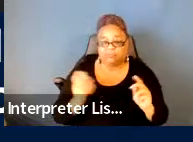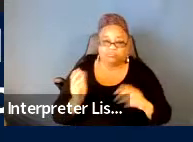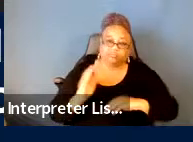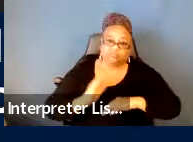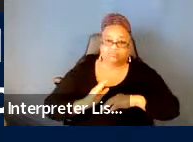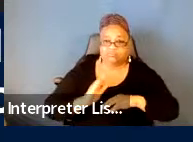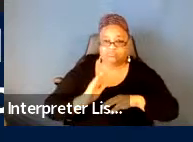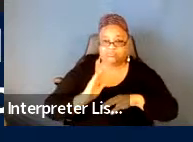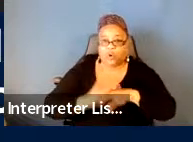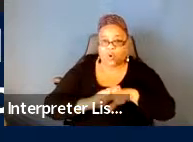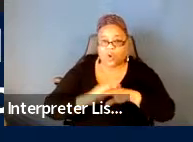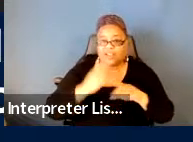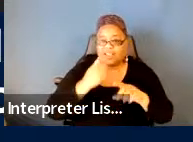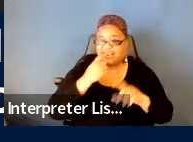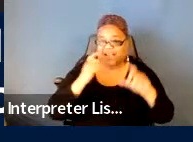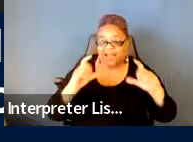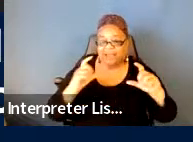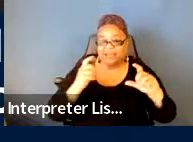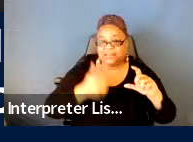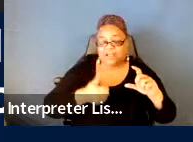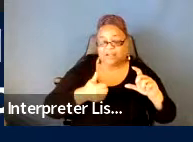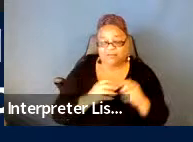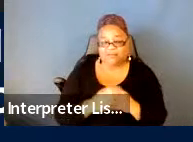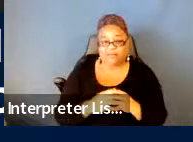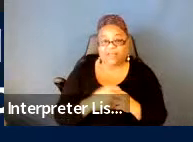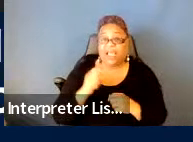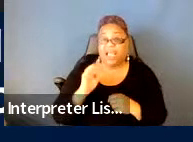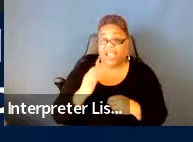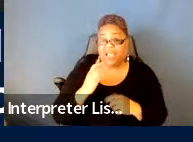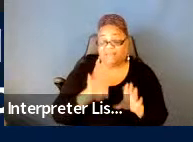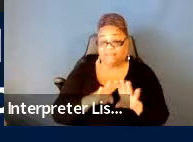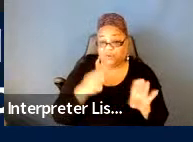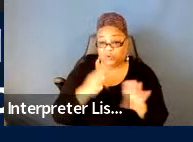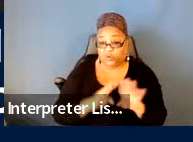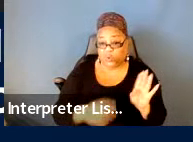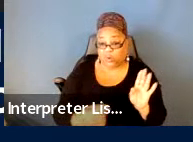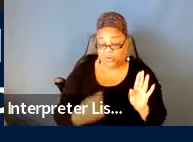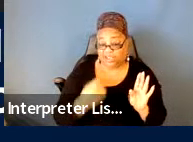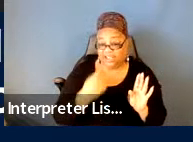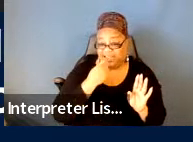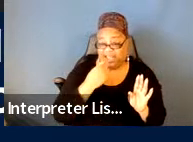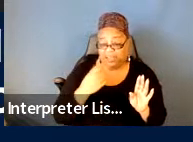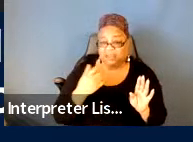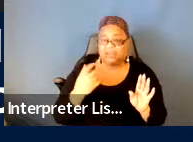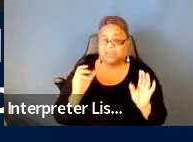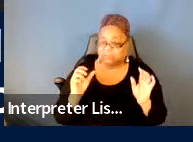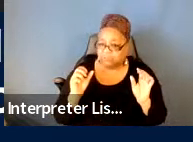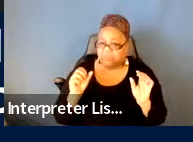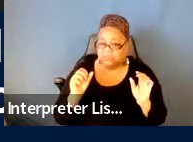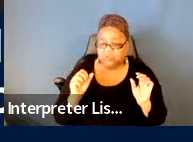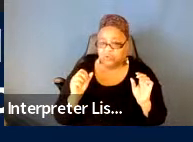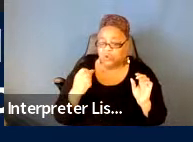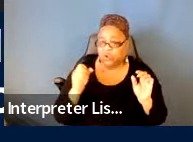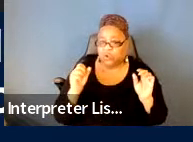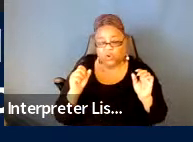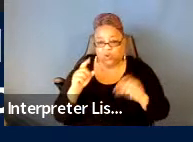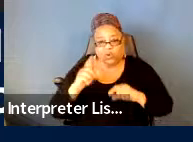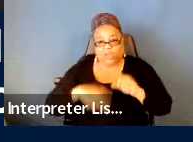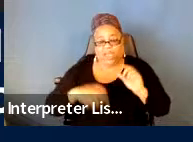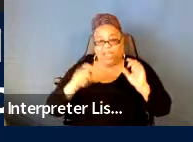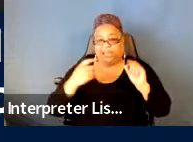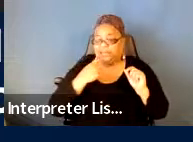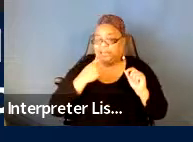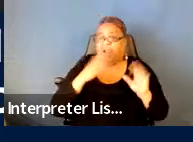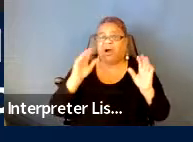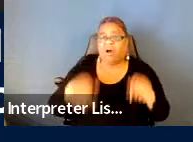glass partition, you can't just say, well, I'm going to put that sign on the nearest wall, and that wall could be yards away, so that even if somebody found the sign,